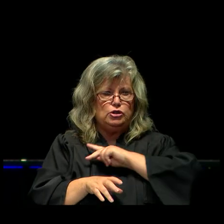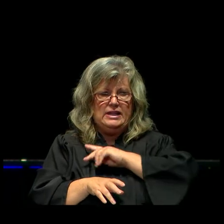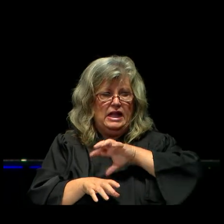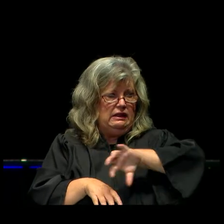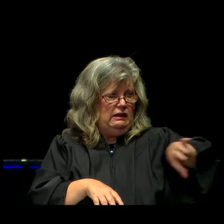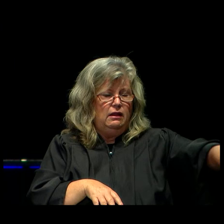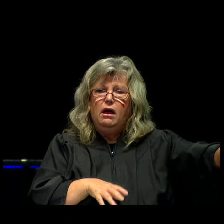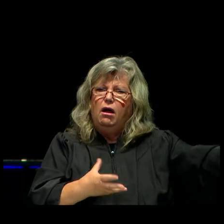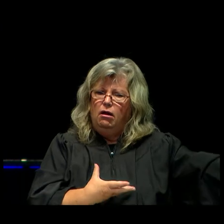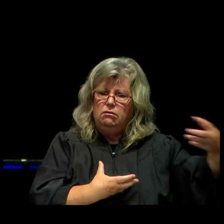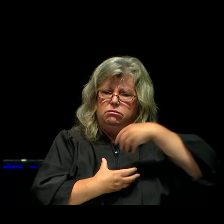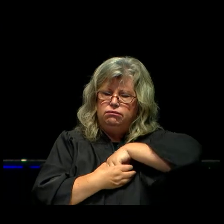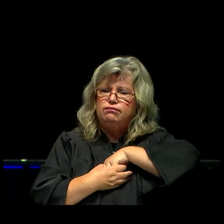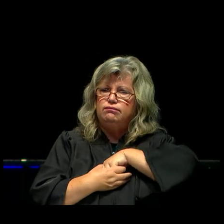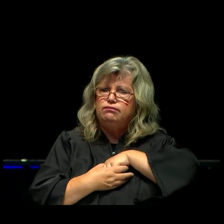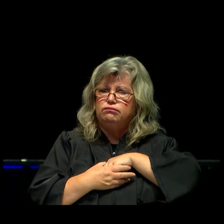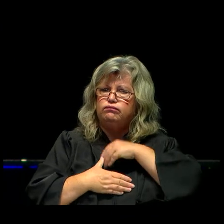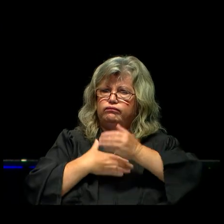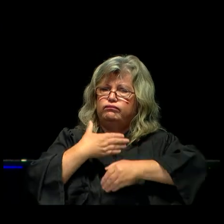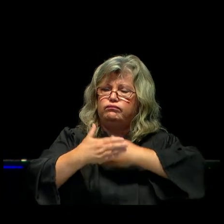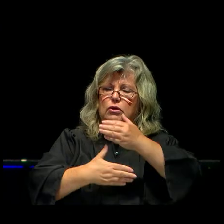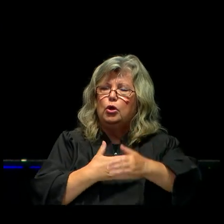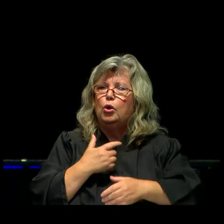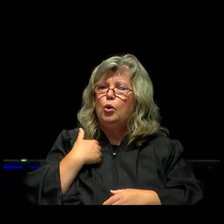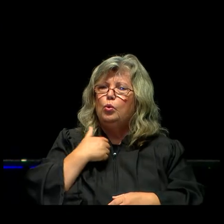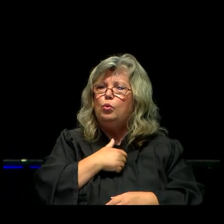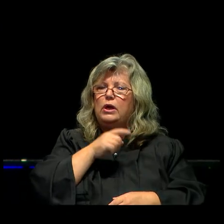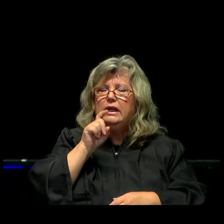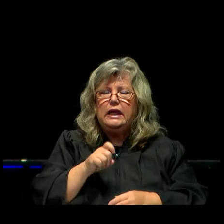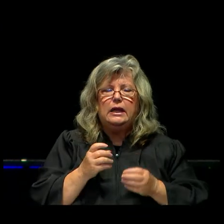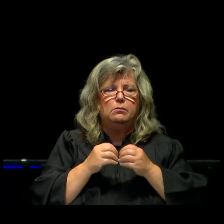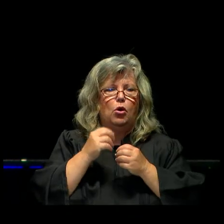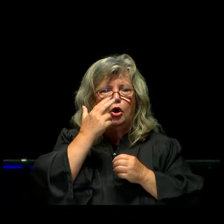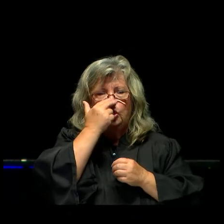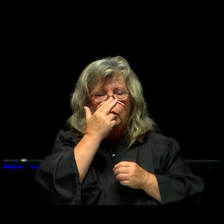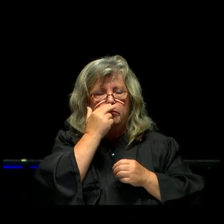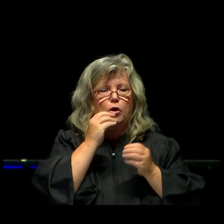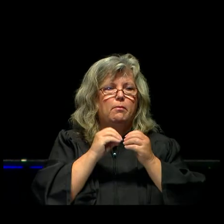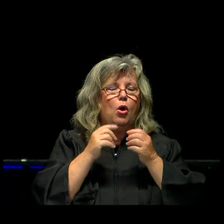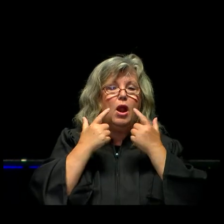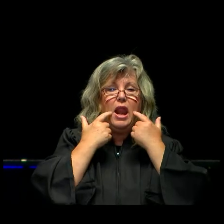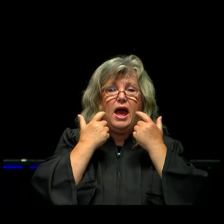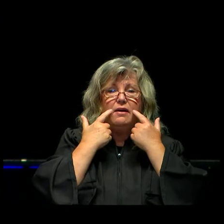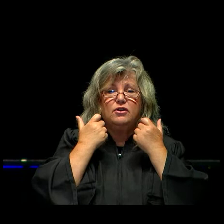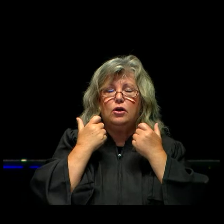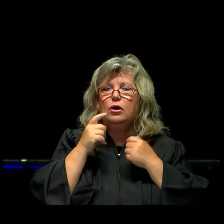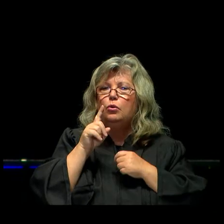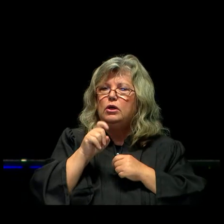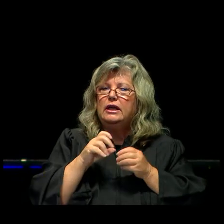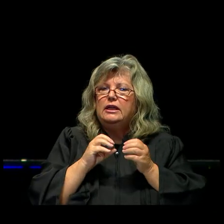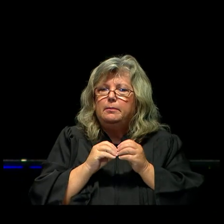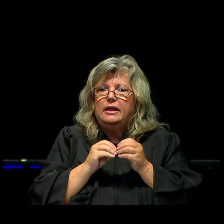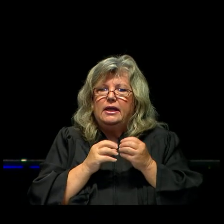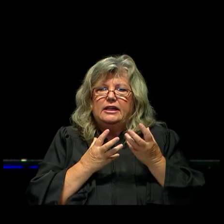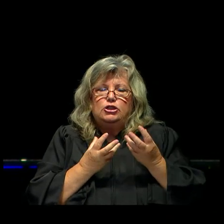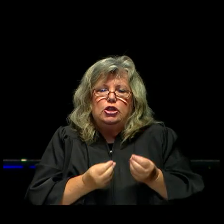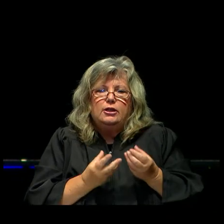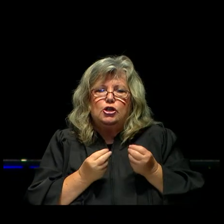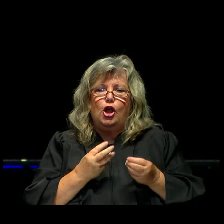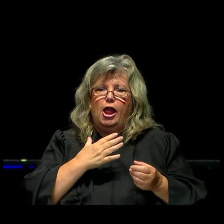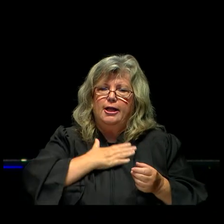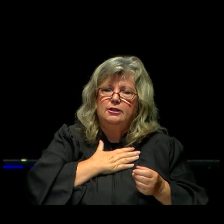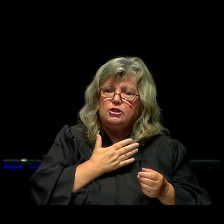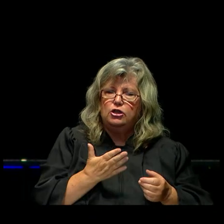sideline. And as I said, we desperately need more humor, we need more laughter, and we need to be gentle and generous with each